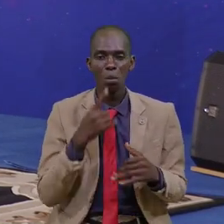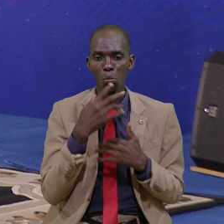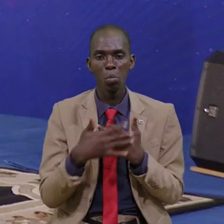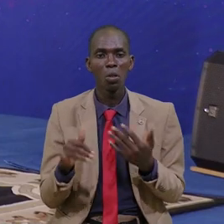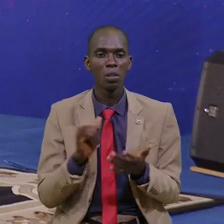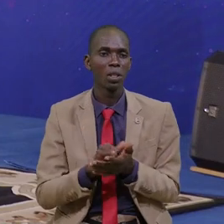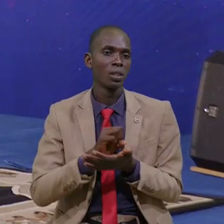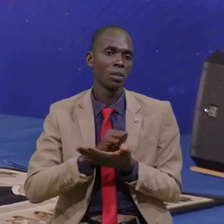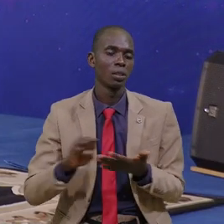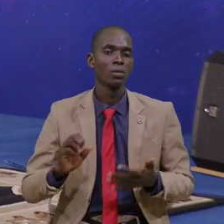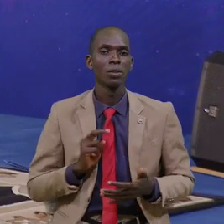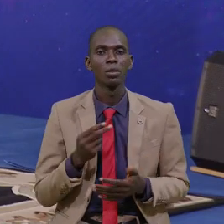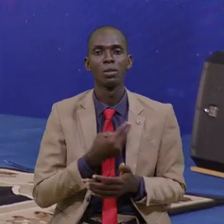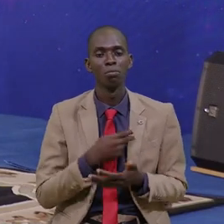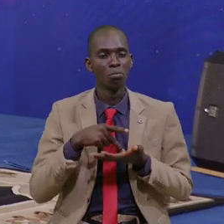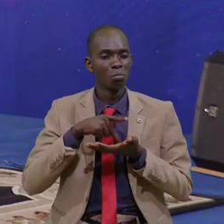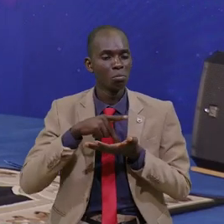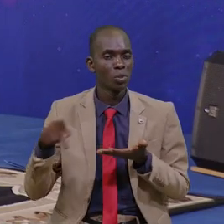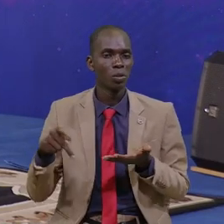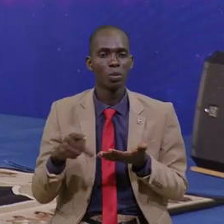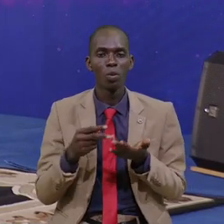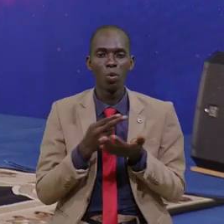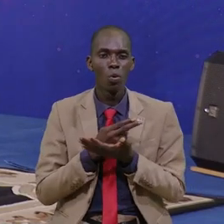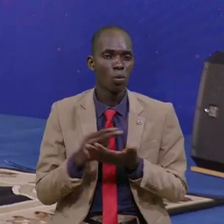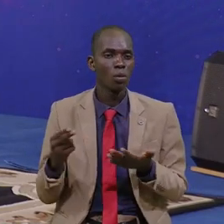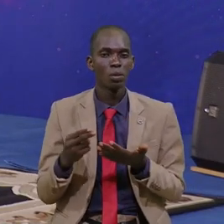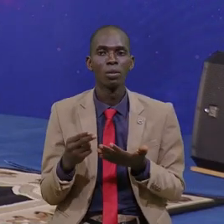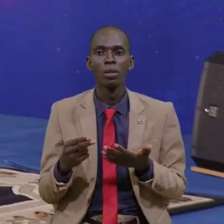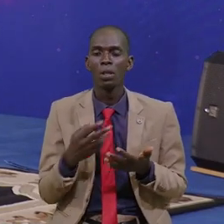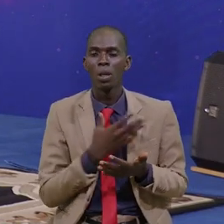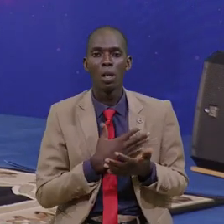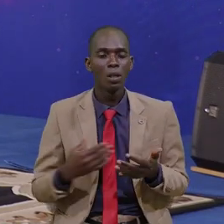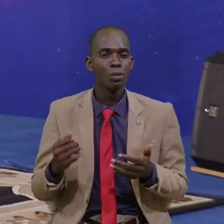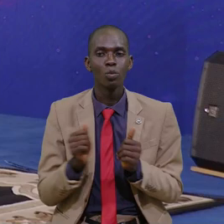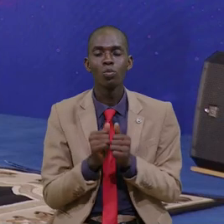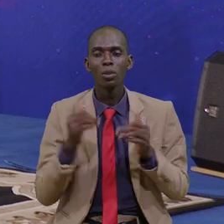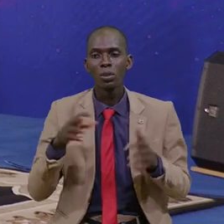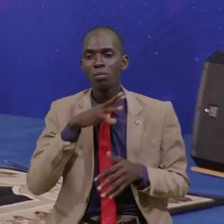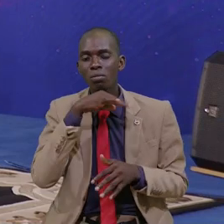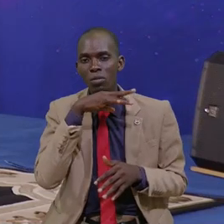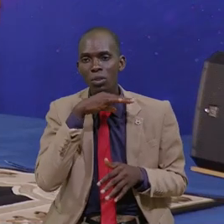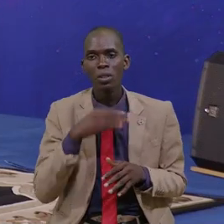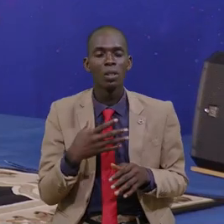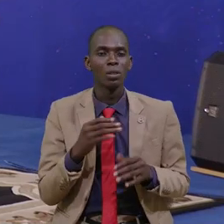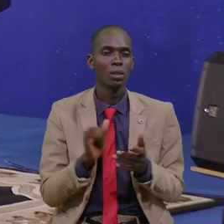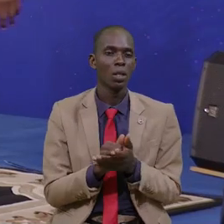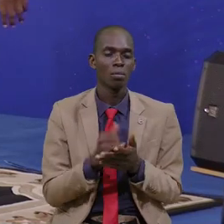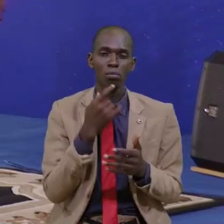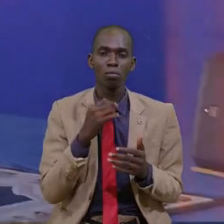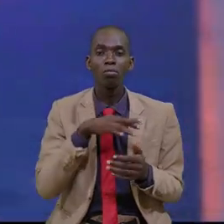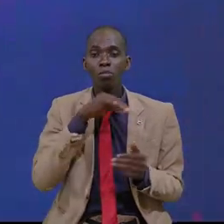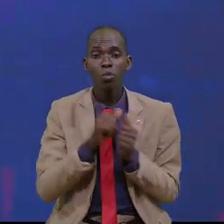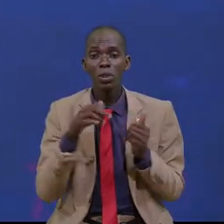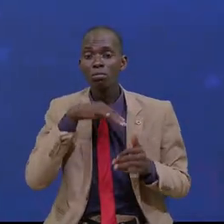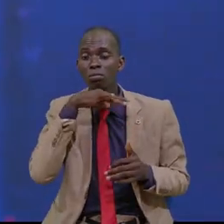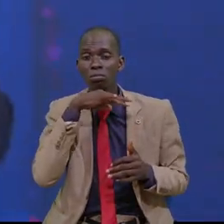sanctifies us, pure, holy, harmless, spotless, sinless blood. It said